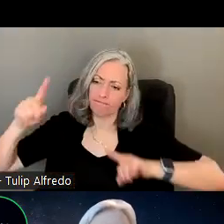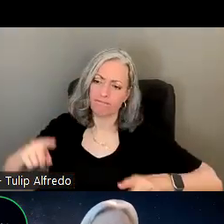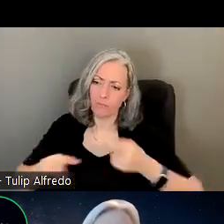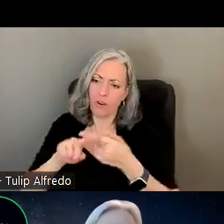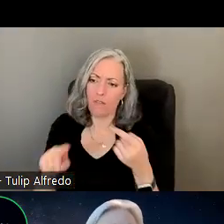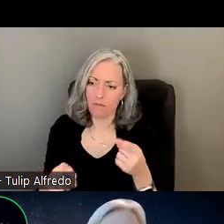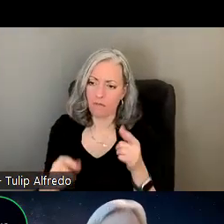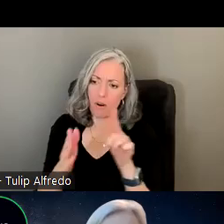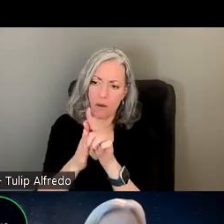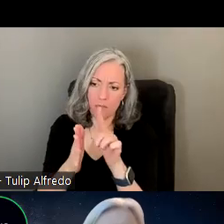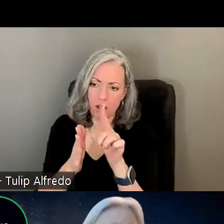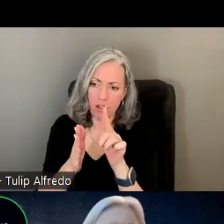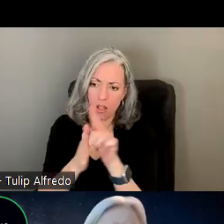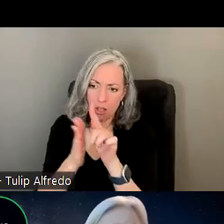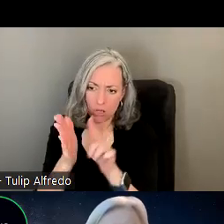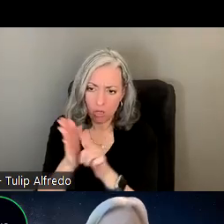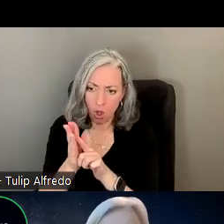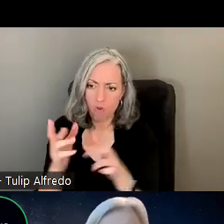and retiree, how to